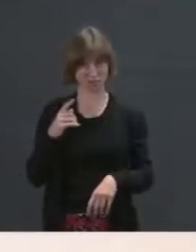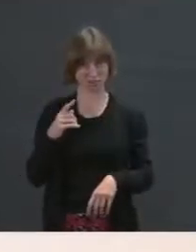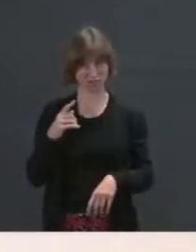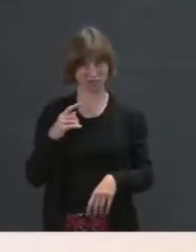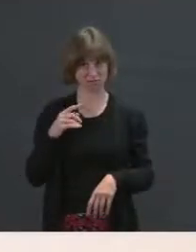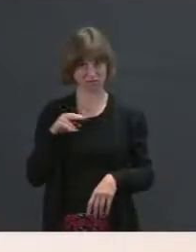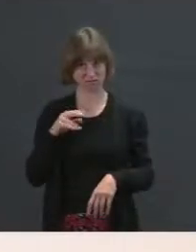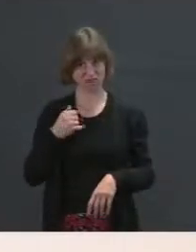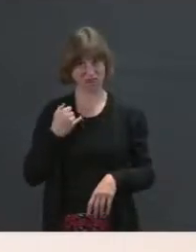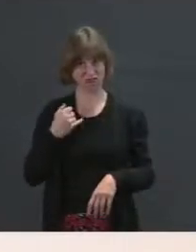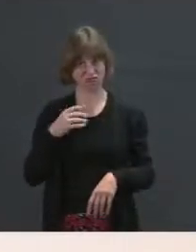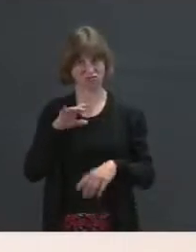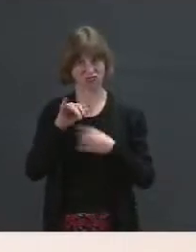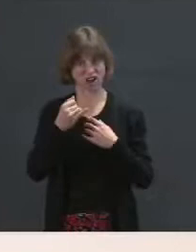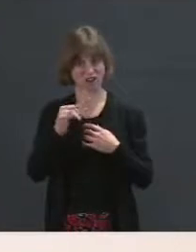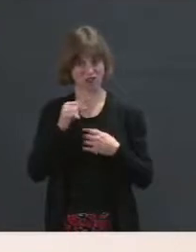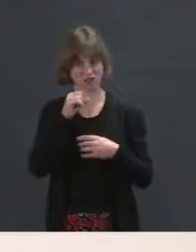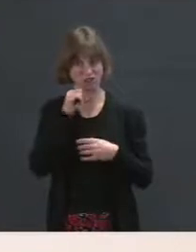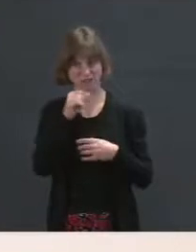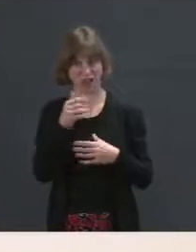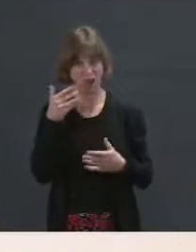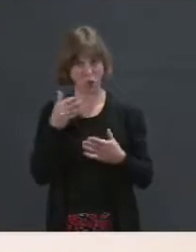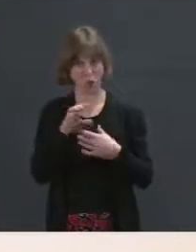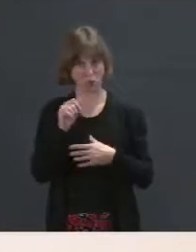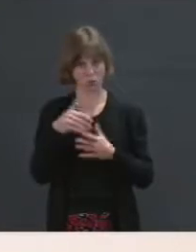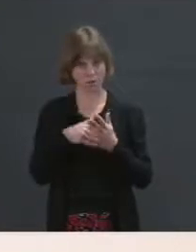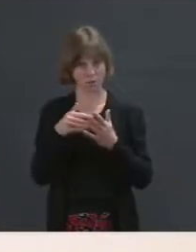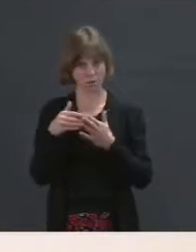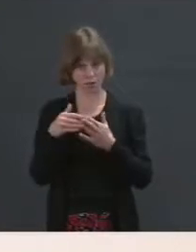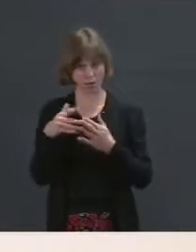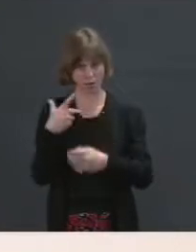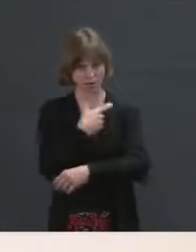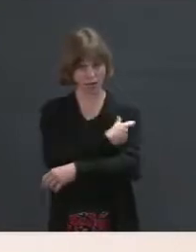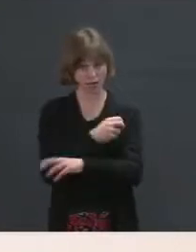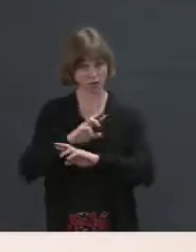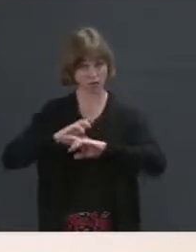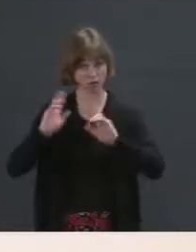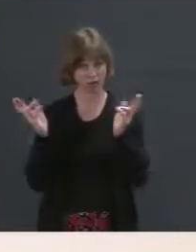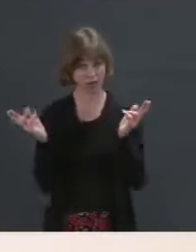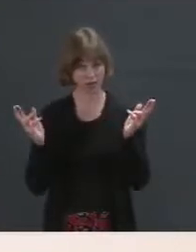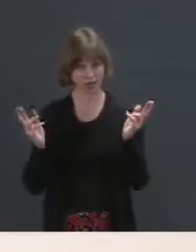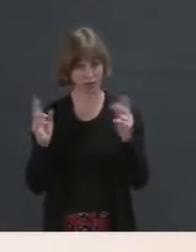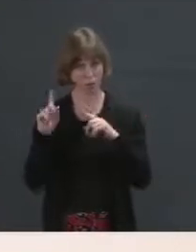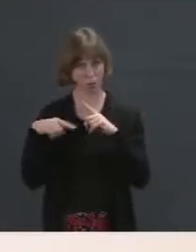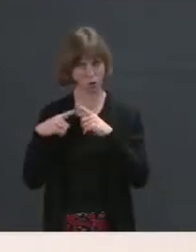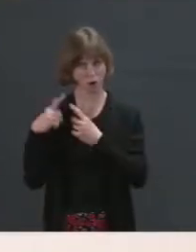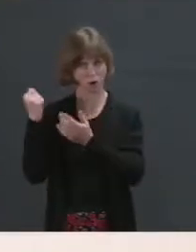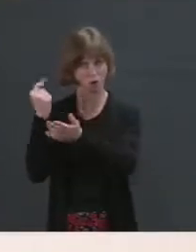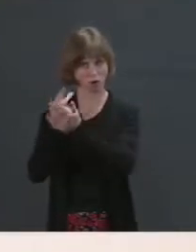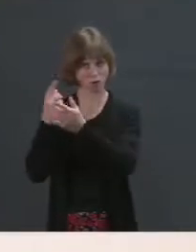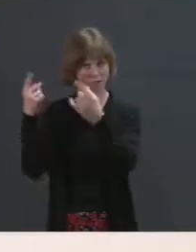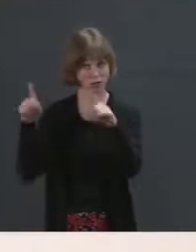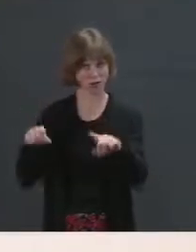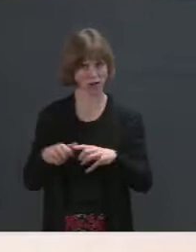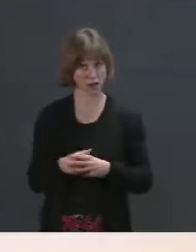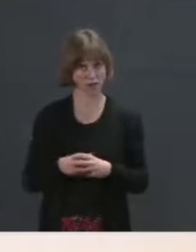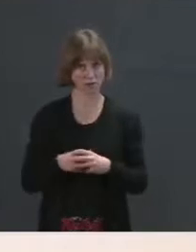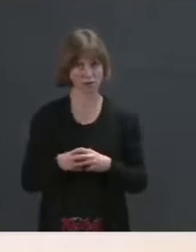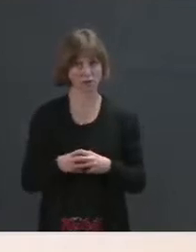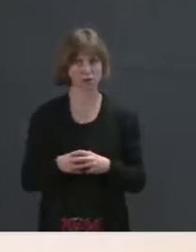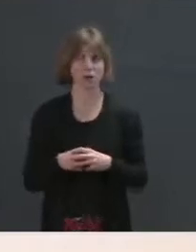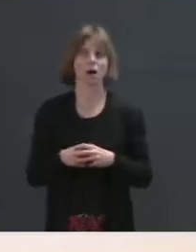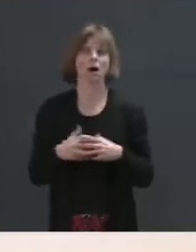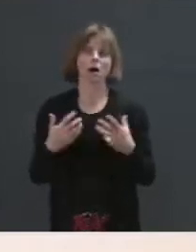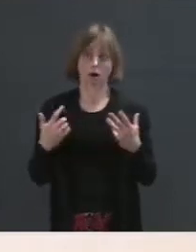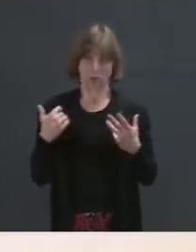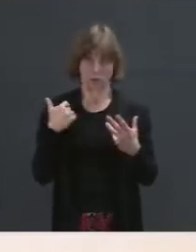have closer to 10 million vaccines ready to go if and when they get authorization? Well, Caitlin, we were surprised